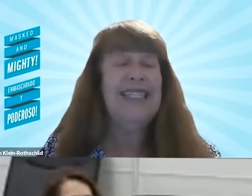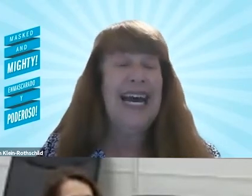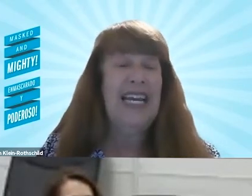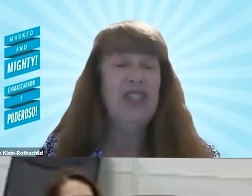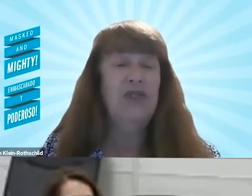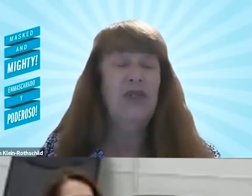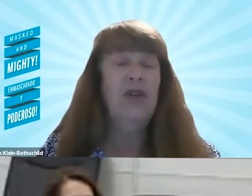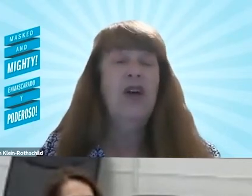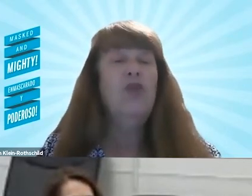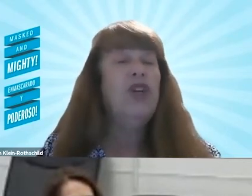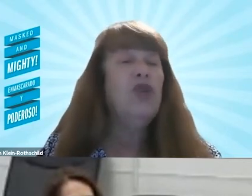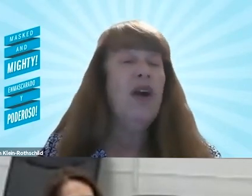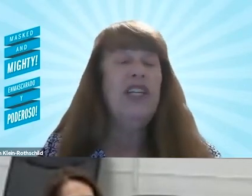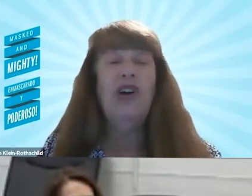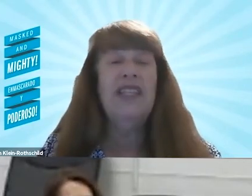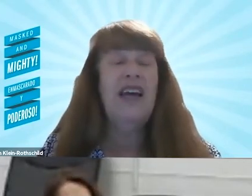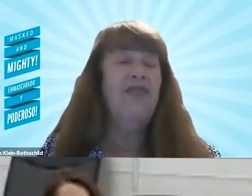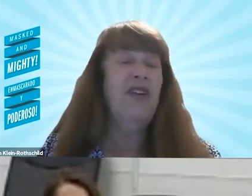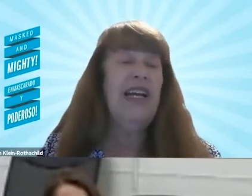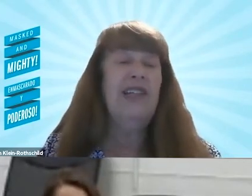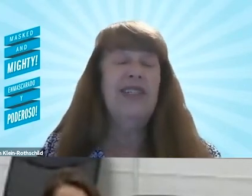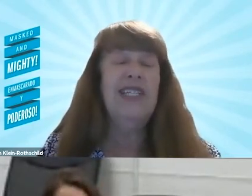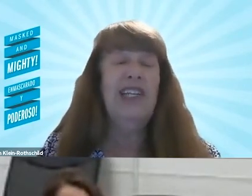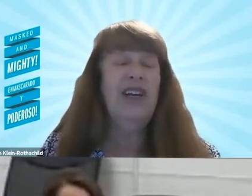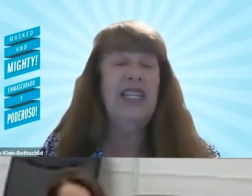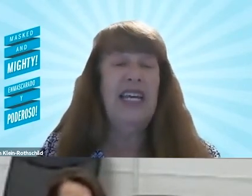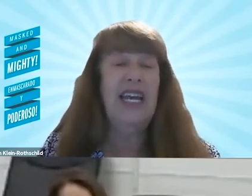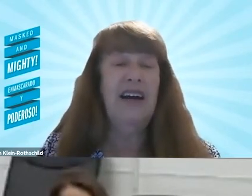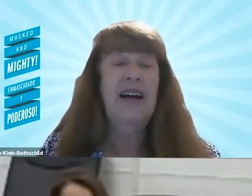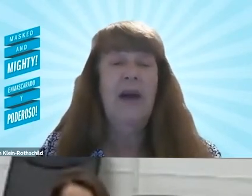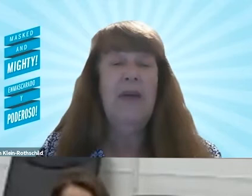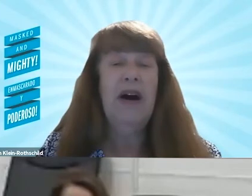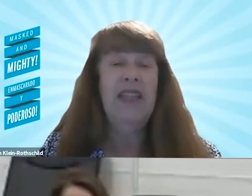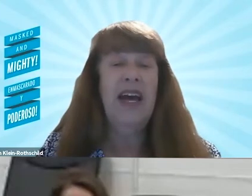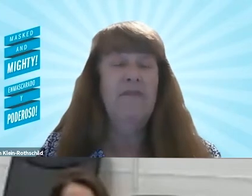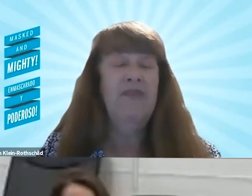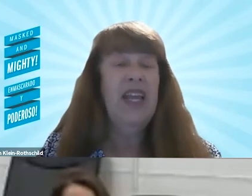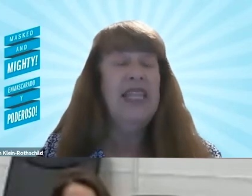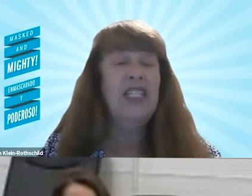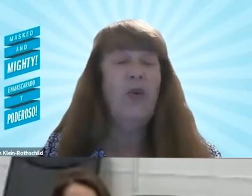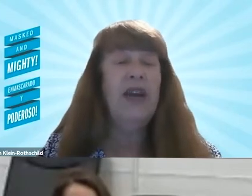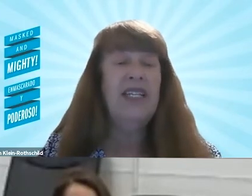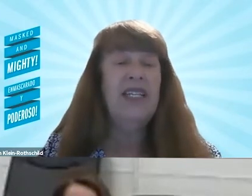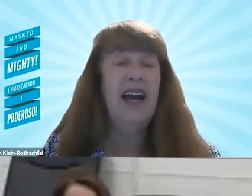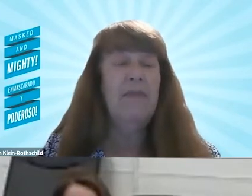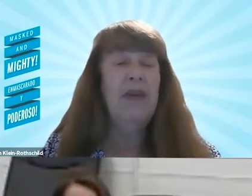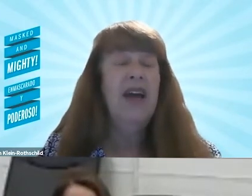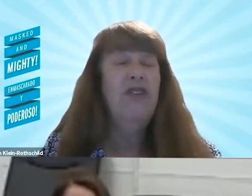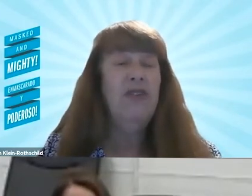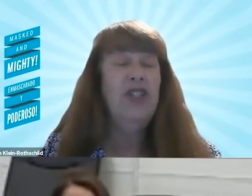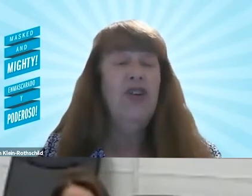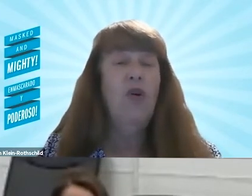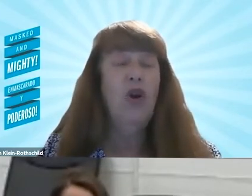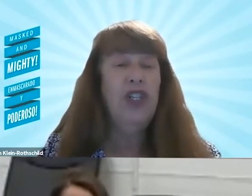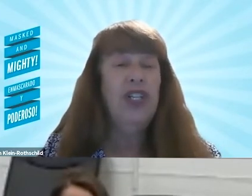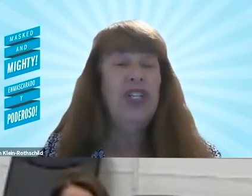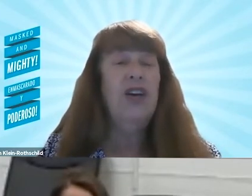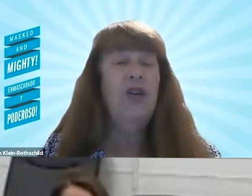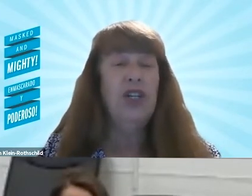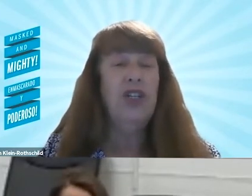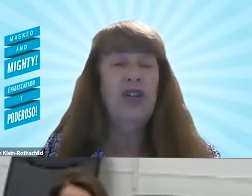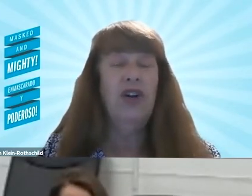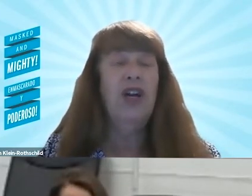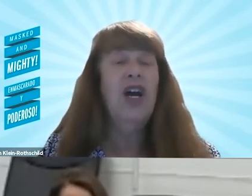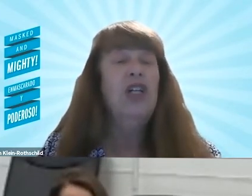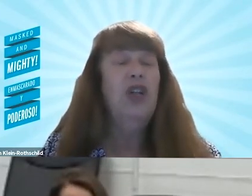virus outside of school. So we're trying to look at that very closely and look at the data about that. At this point in time, there is no urgency